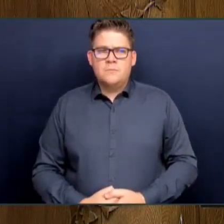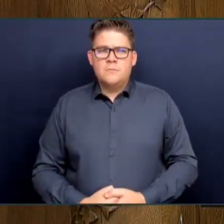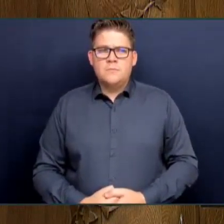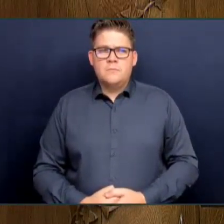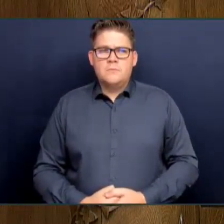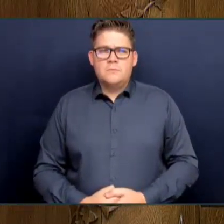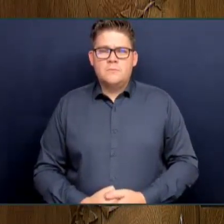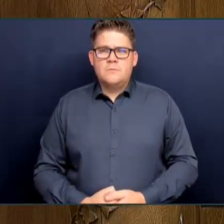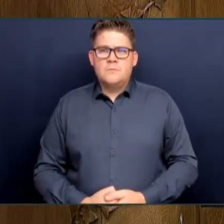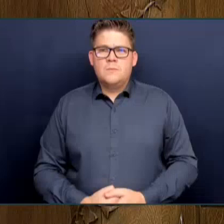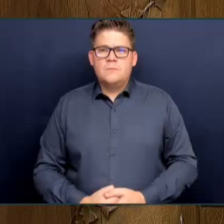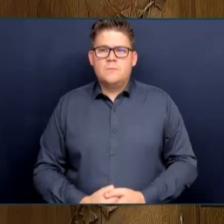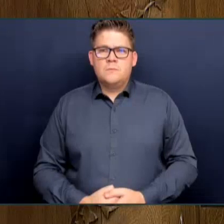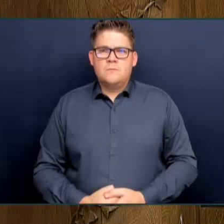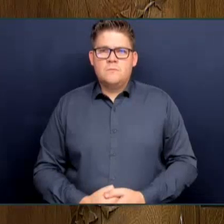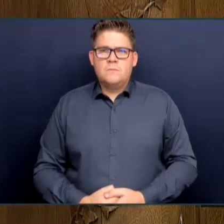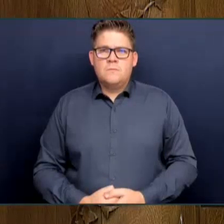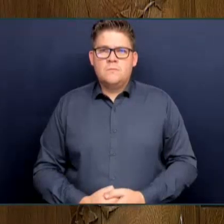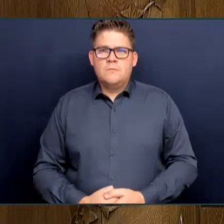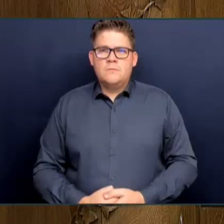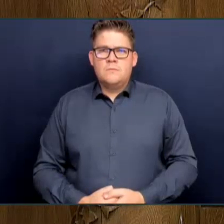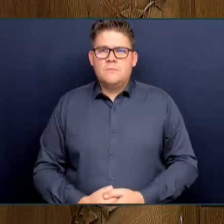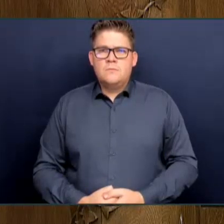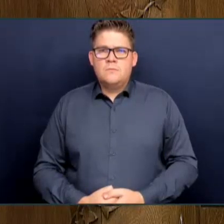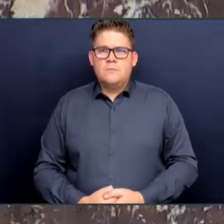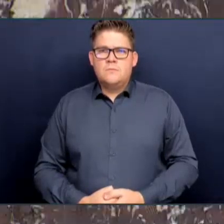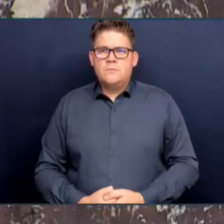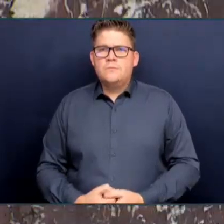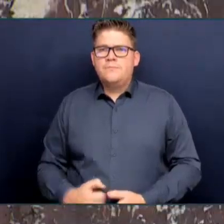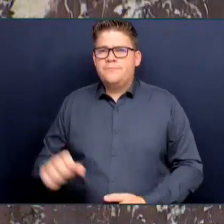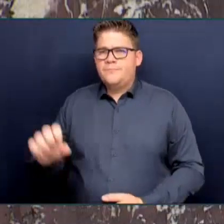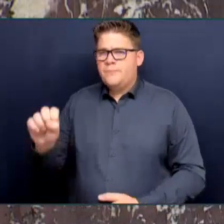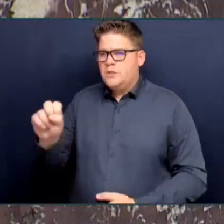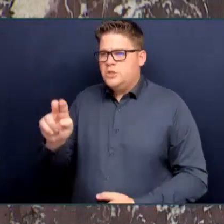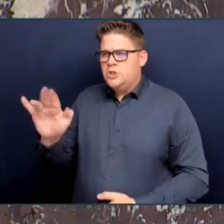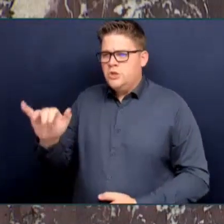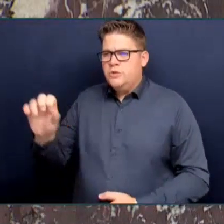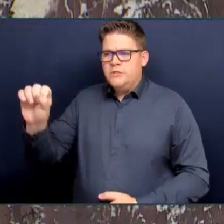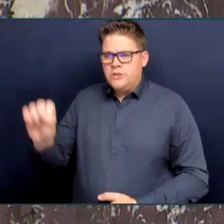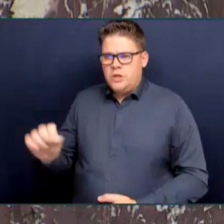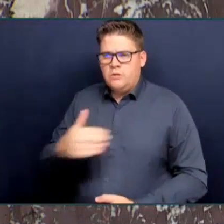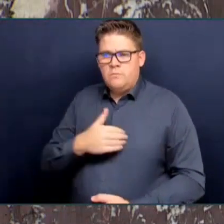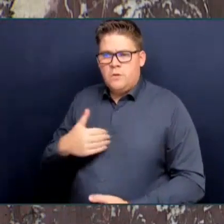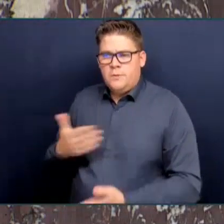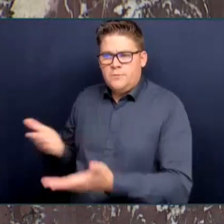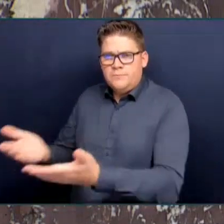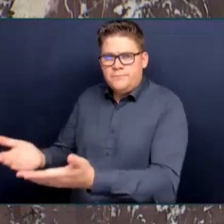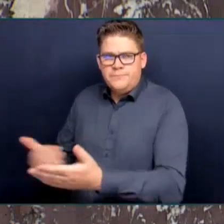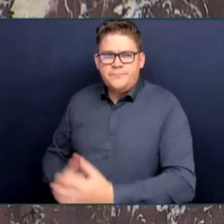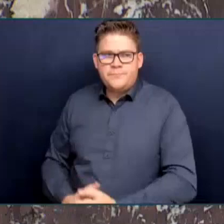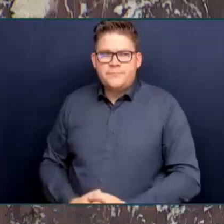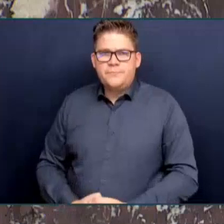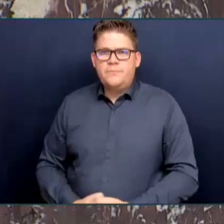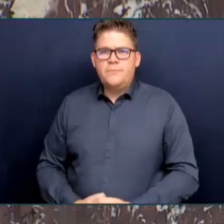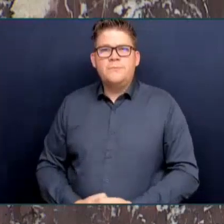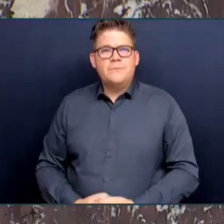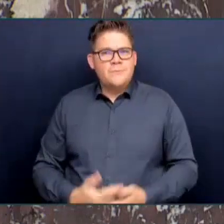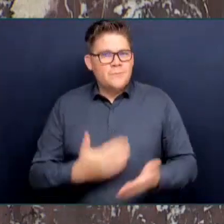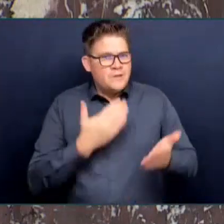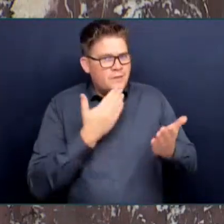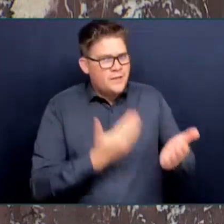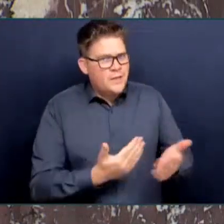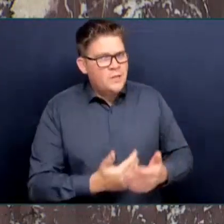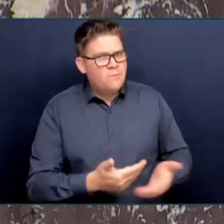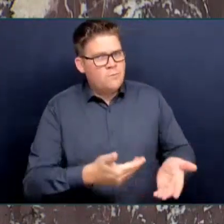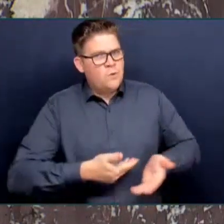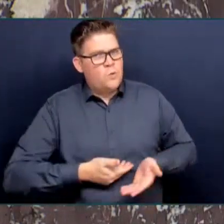Member for Surrey South supplemental. Thank you, Premier Evie, for the warm welcome, and I do appreciate that. I also have to say and agree with you